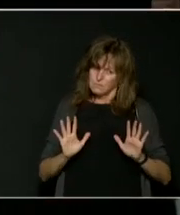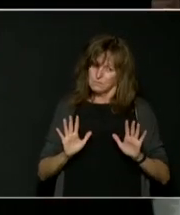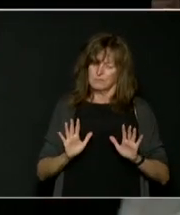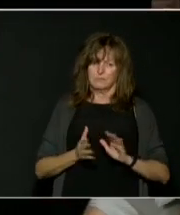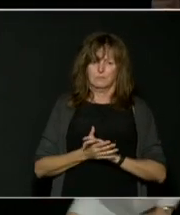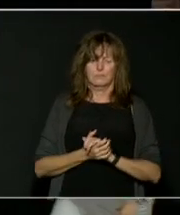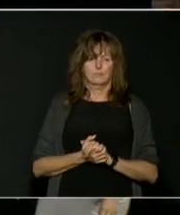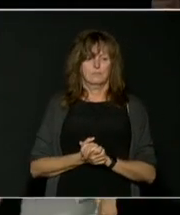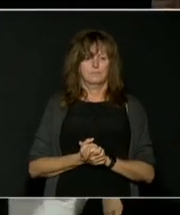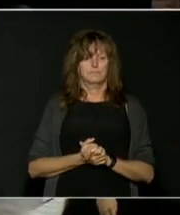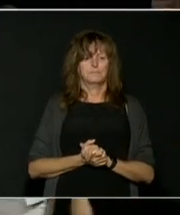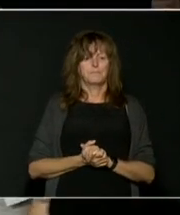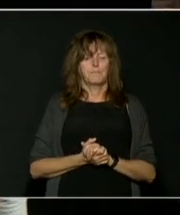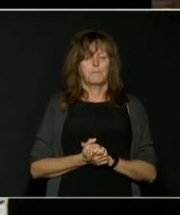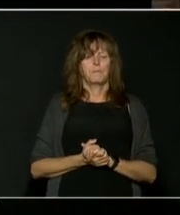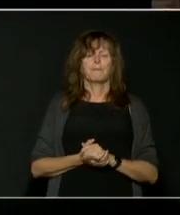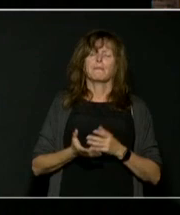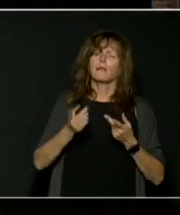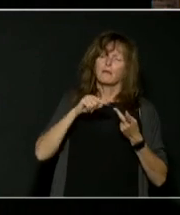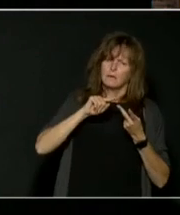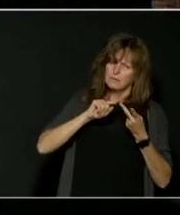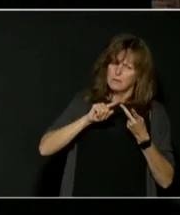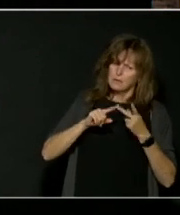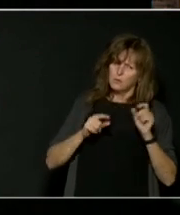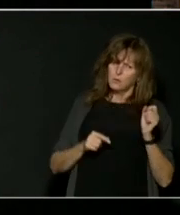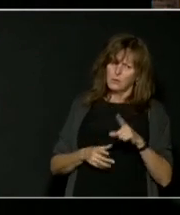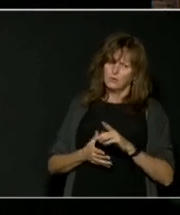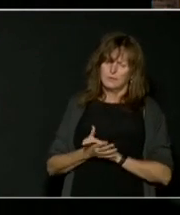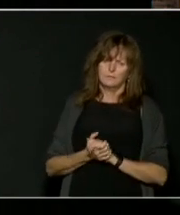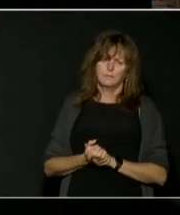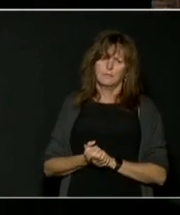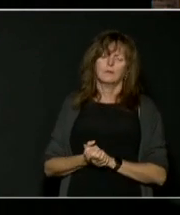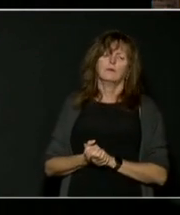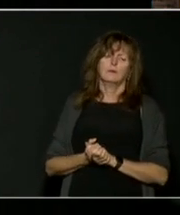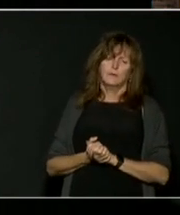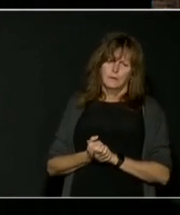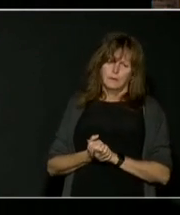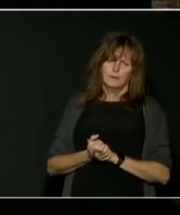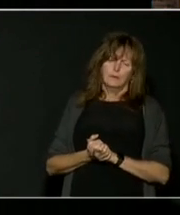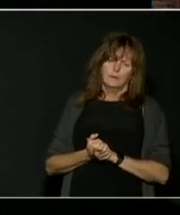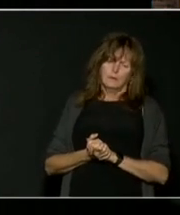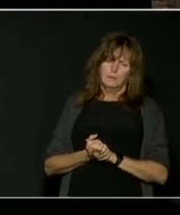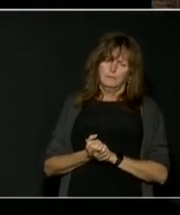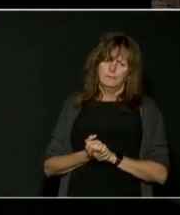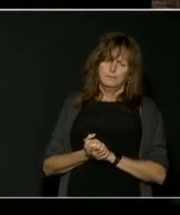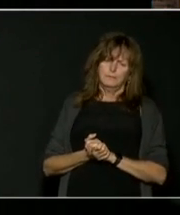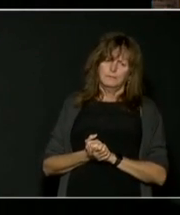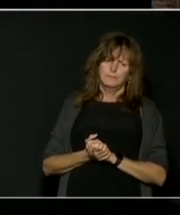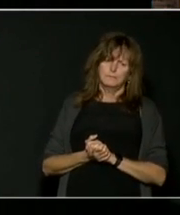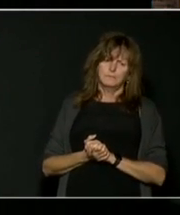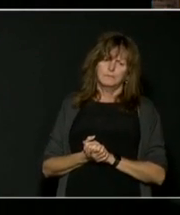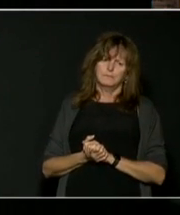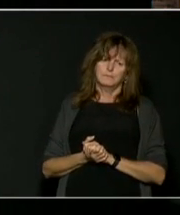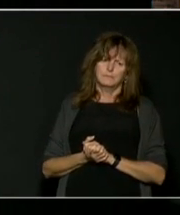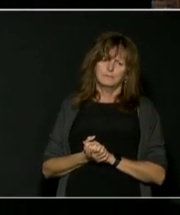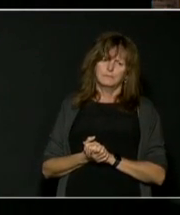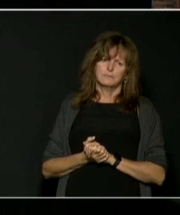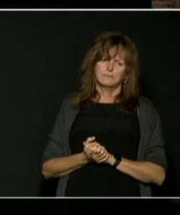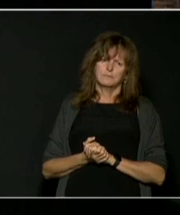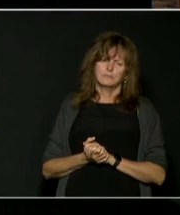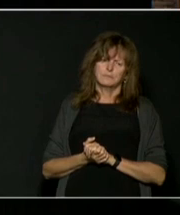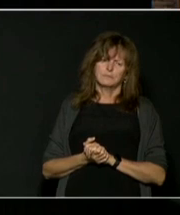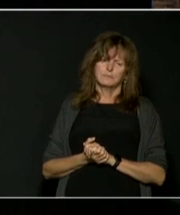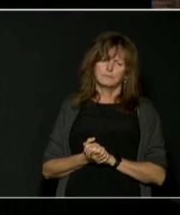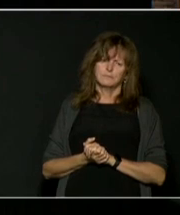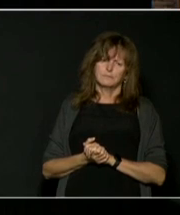And then just maybe a two-part follow-up to that, then, do you know what percentage of people in that category